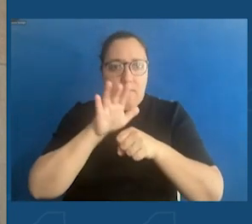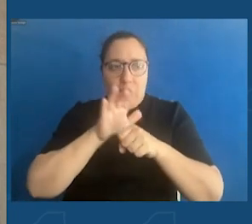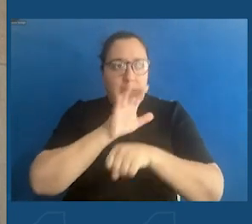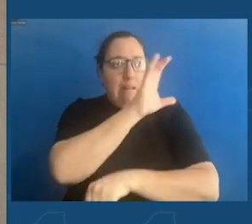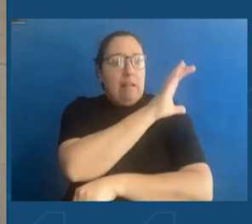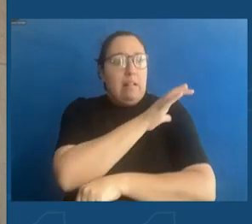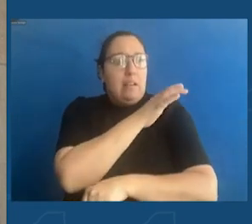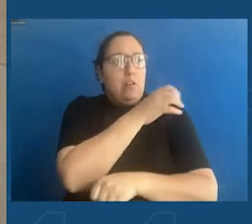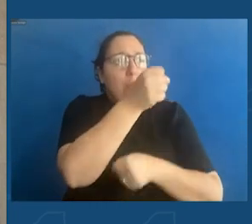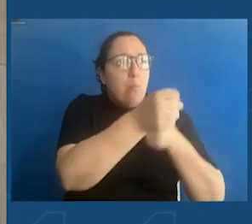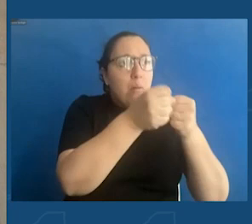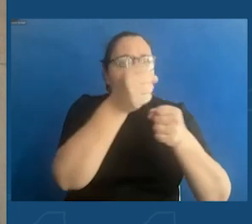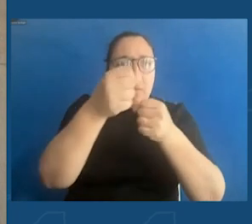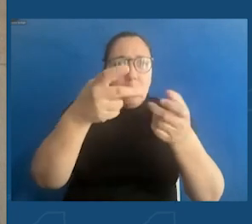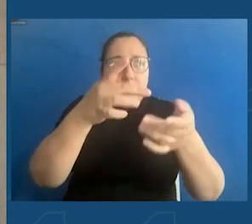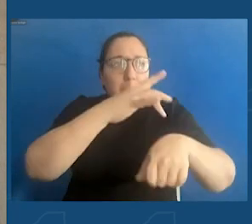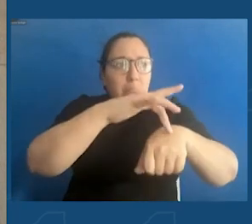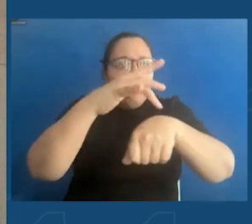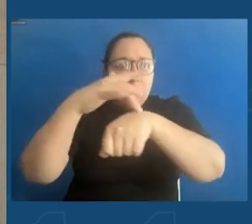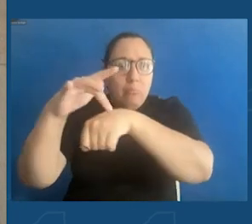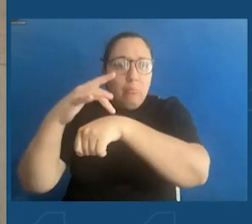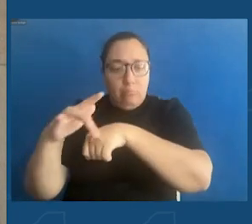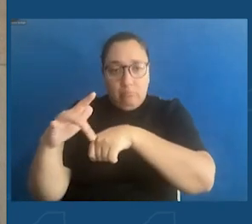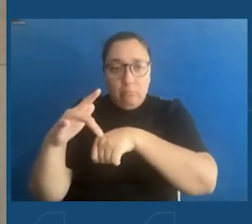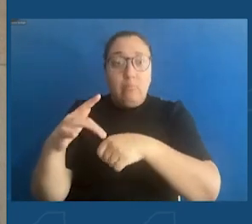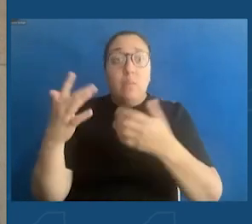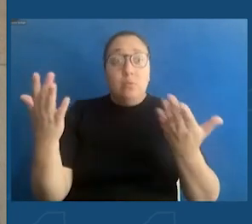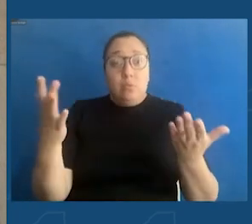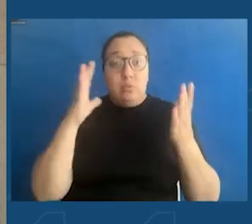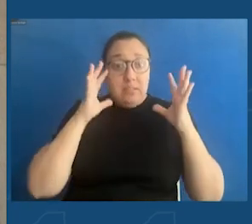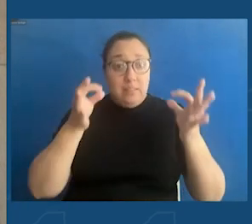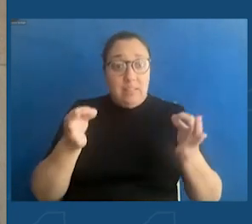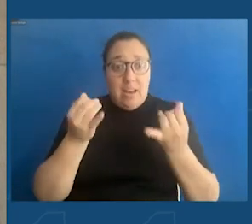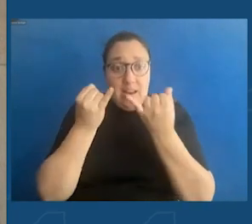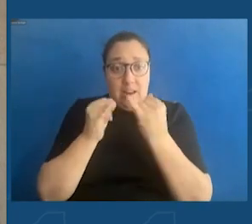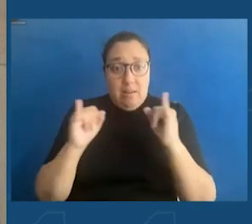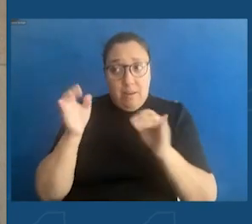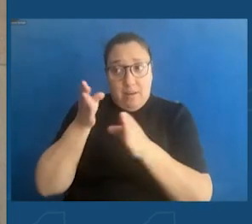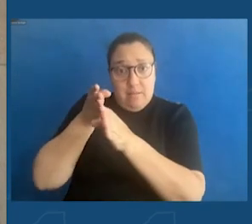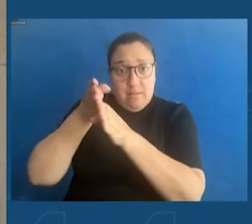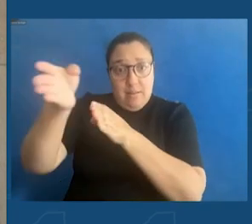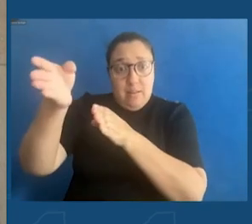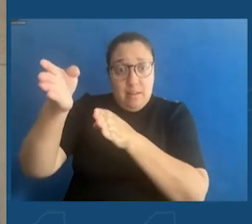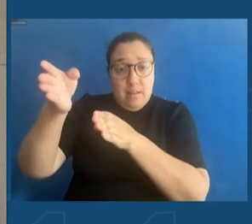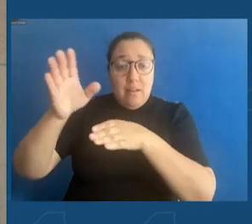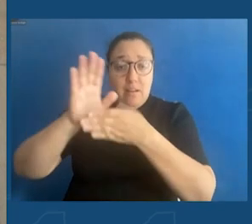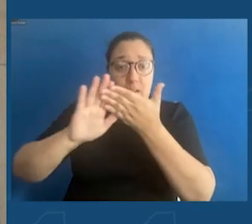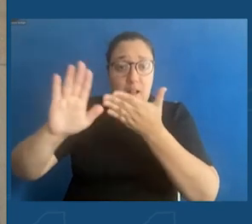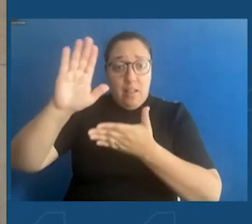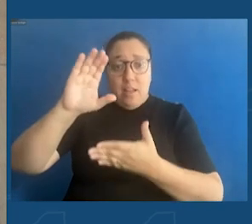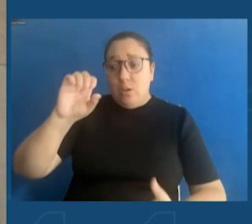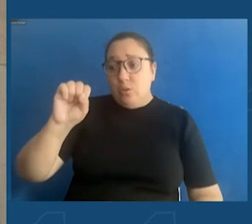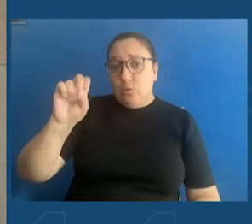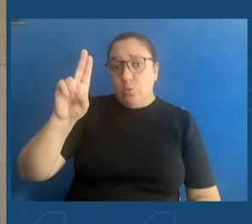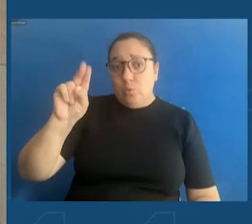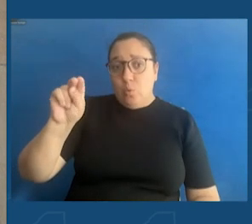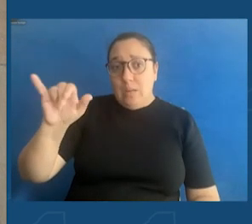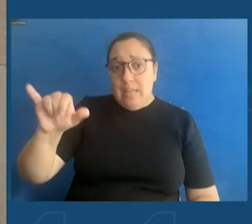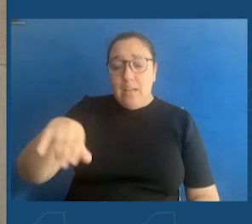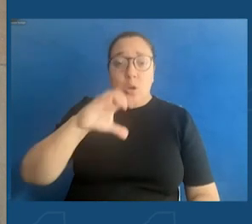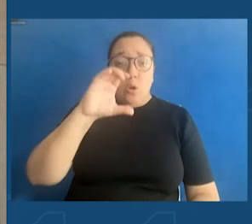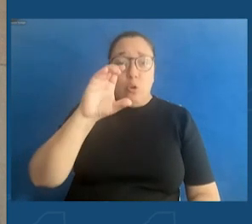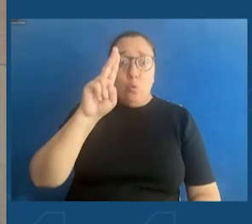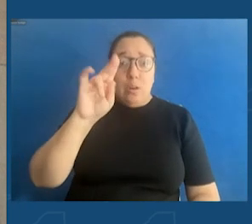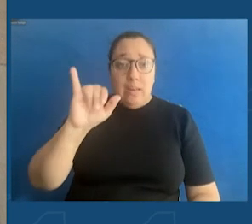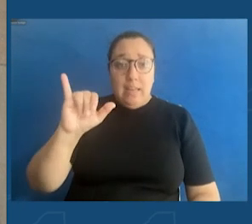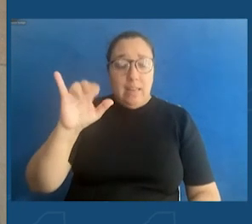available. To address this problem, independent sector colleges, SUNY and CUNY, formed a historic